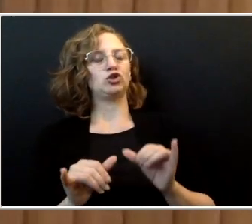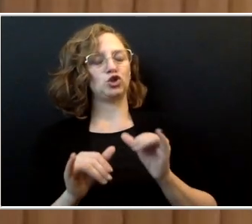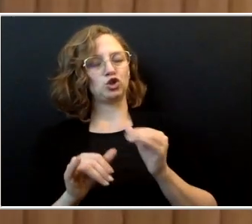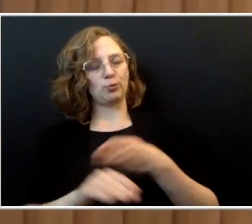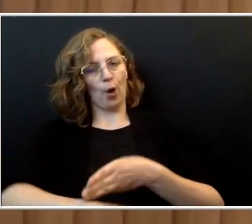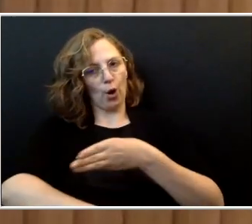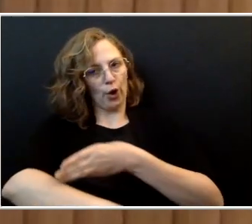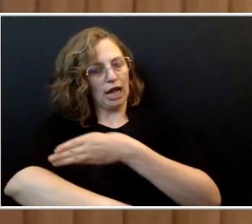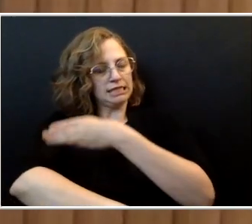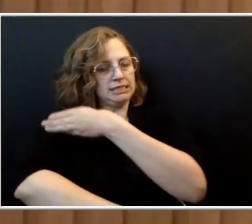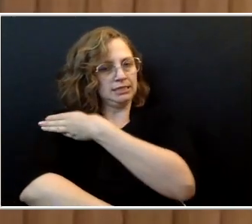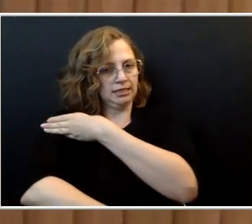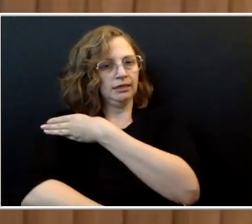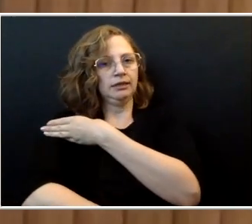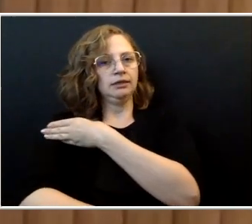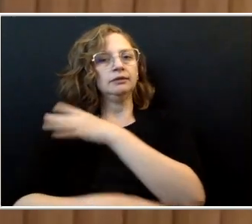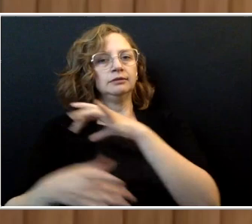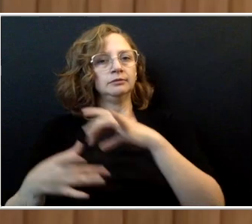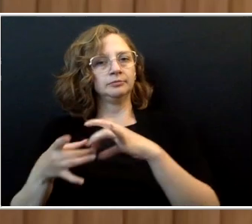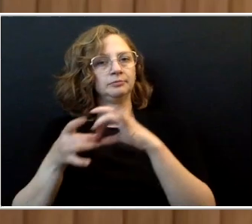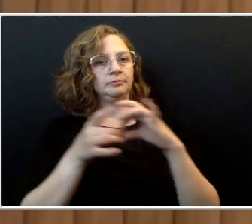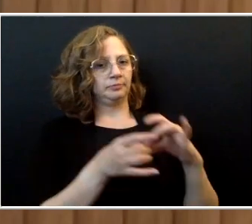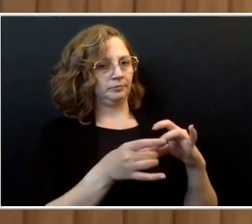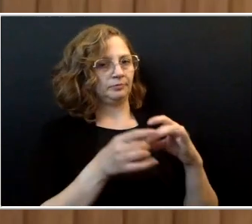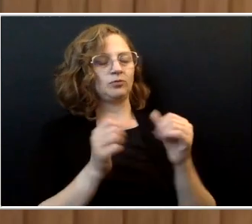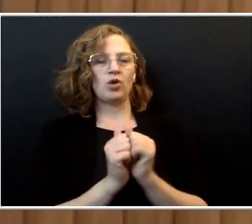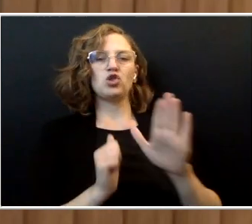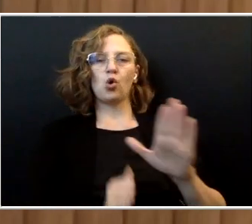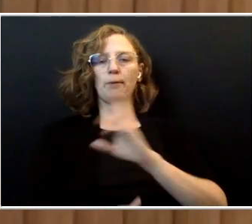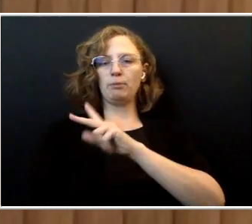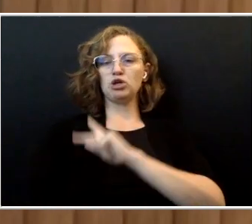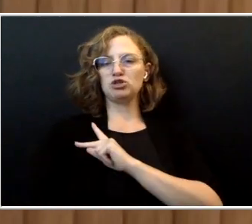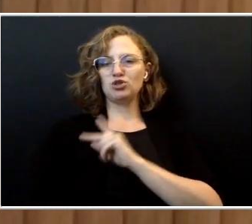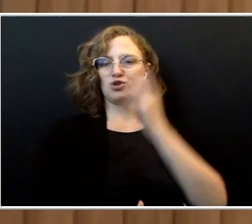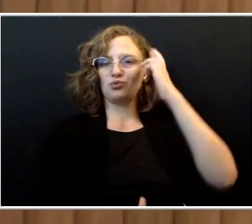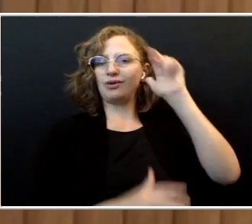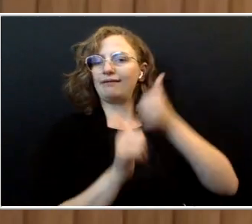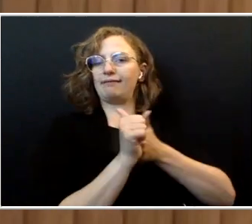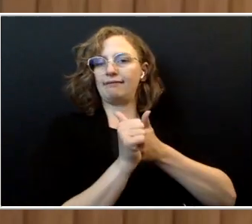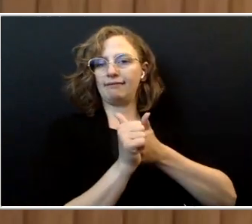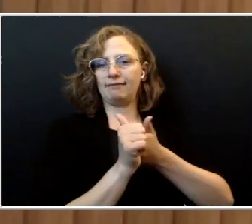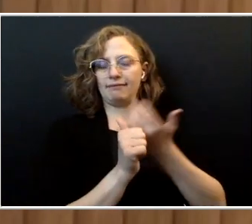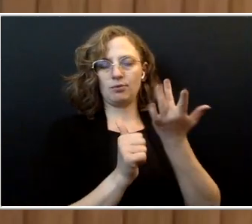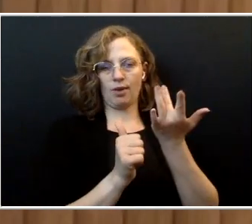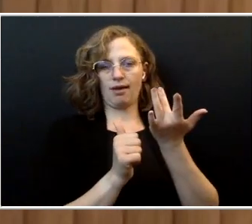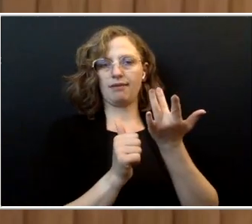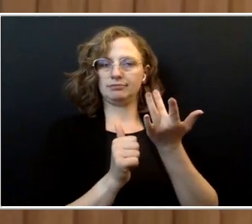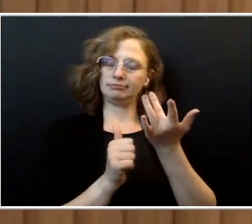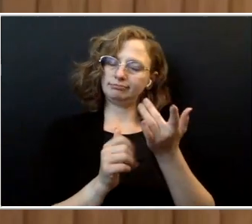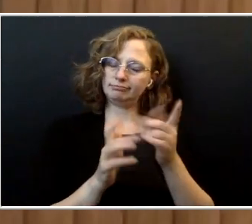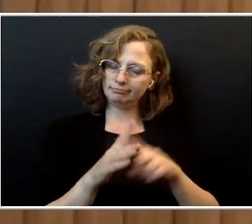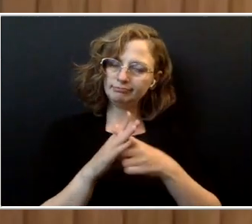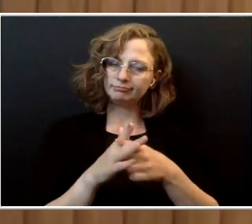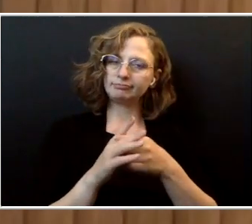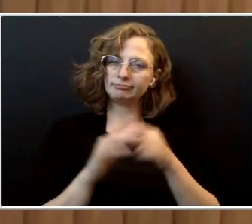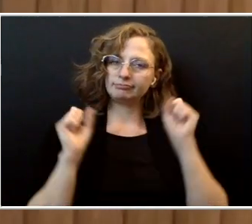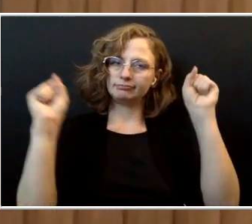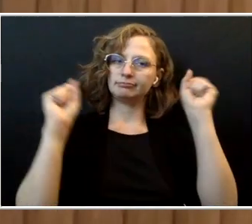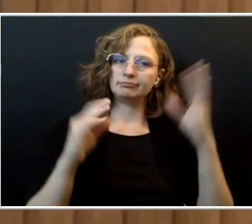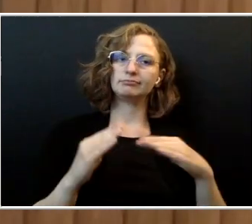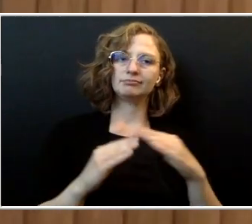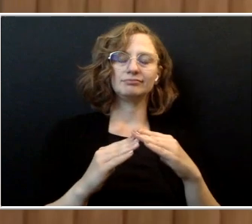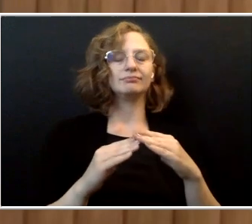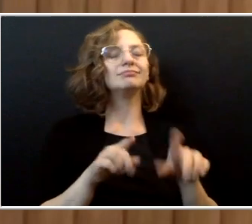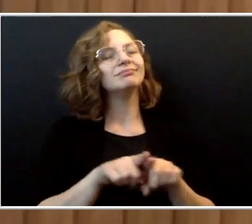related to some of those personal whys or motivations, that can go a long way. And also sometimes for folks, it's better